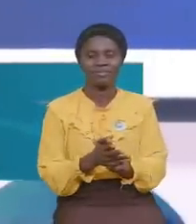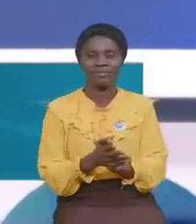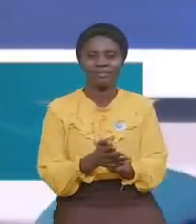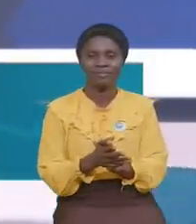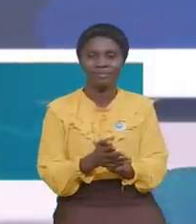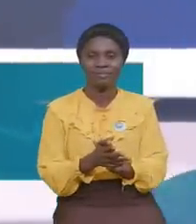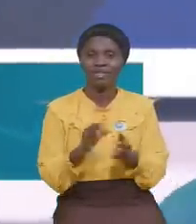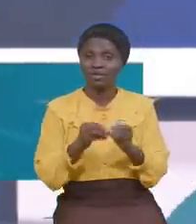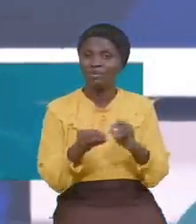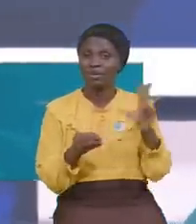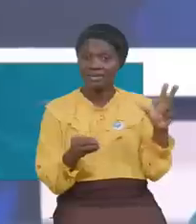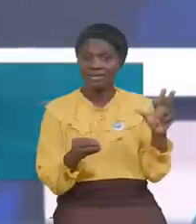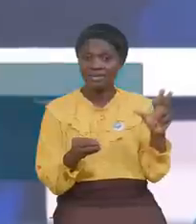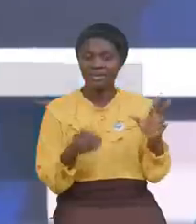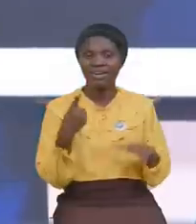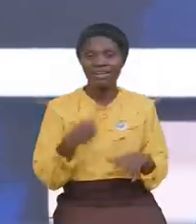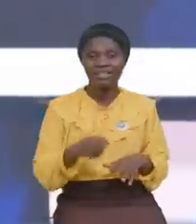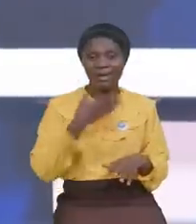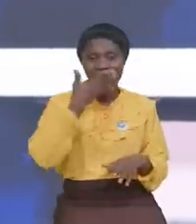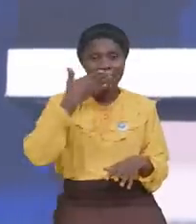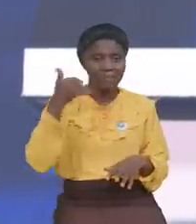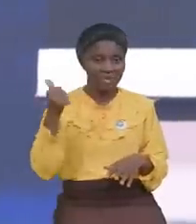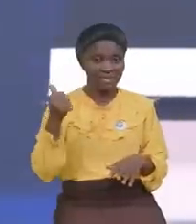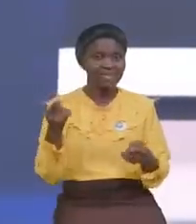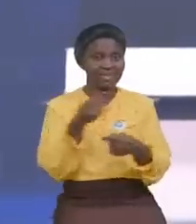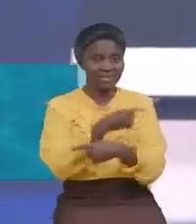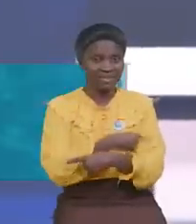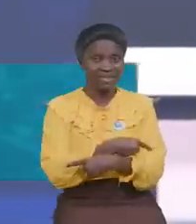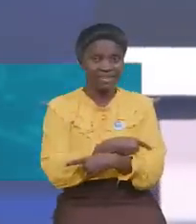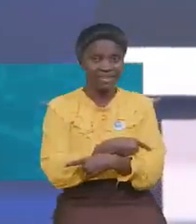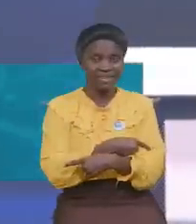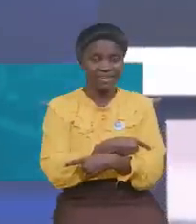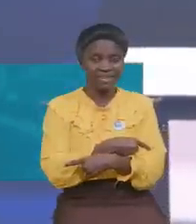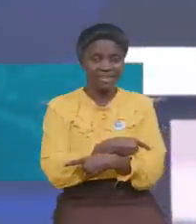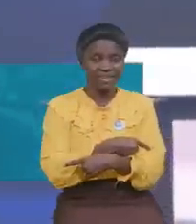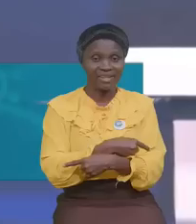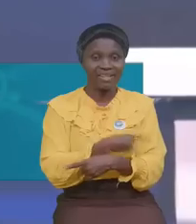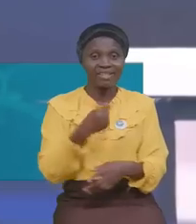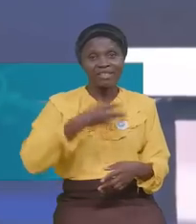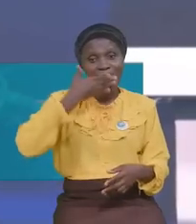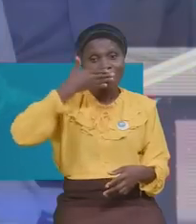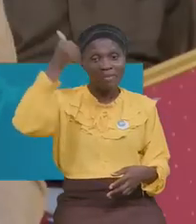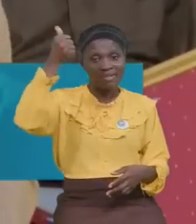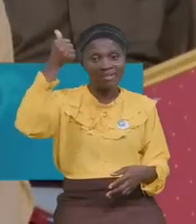Number three is the best day through his glorious visitation.